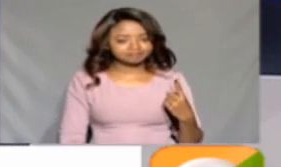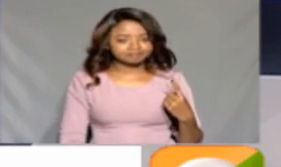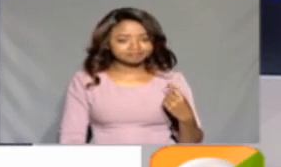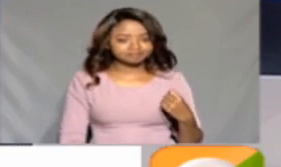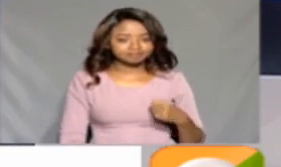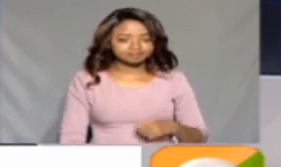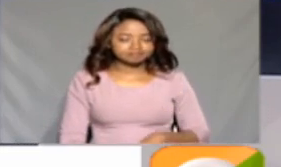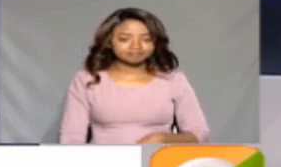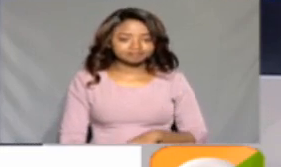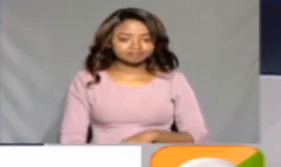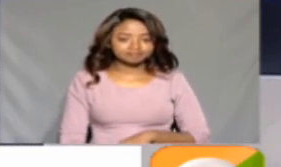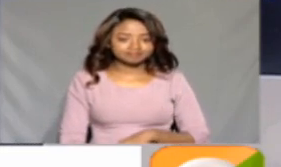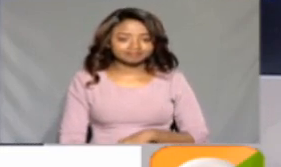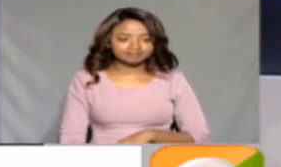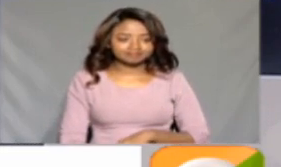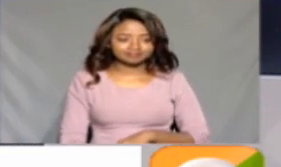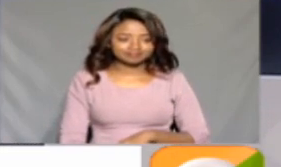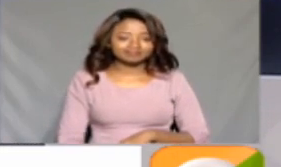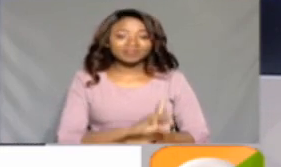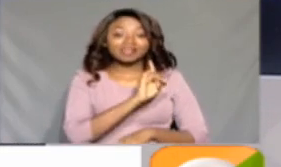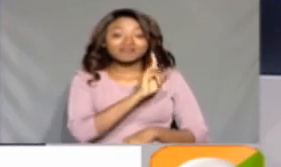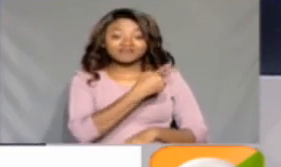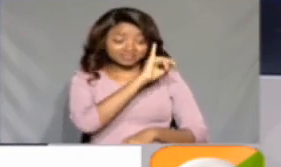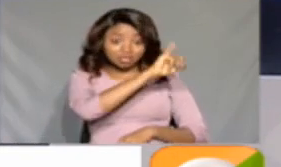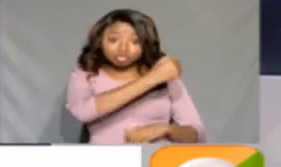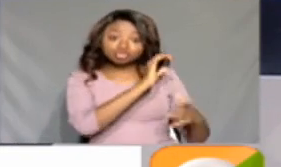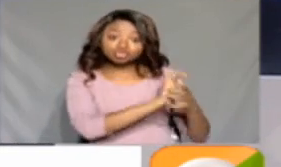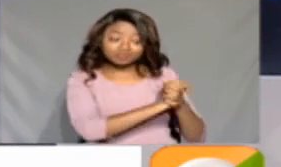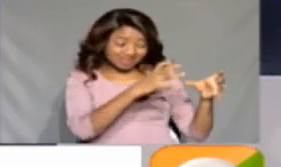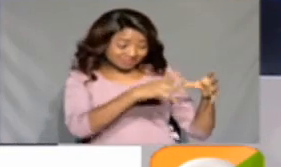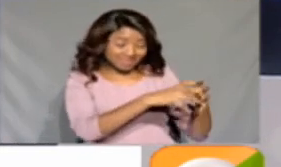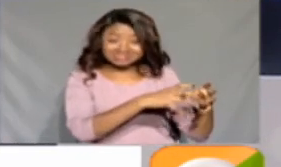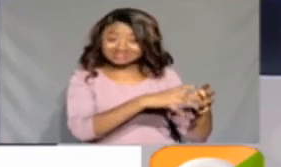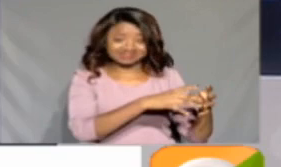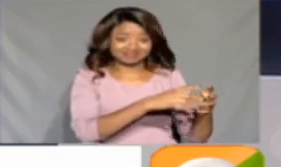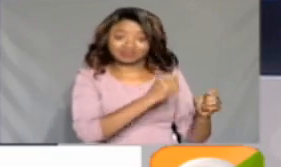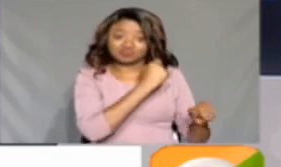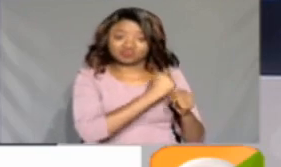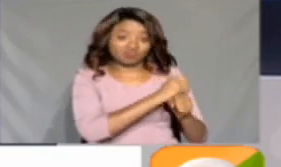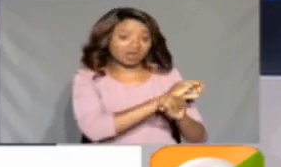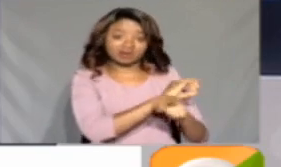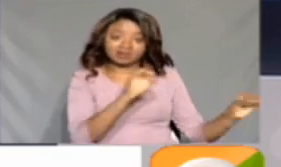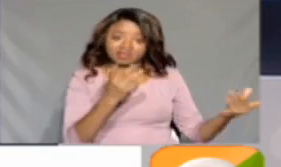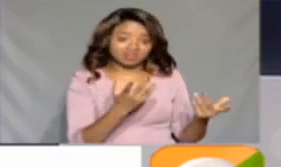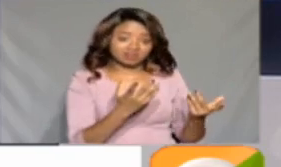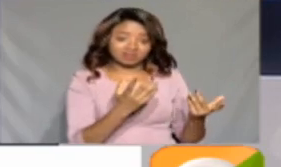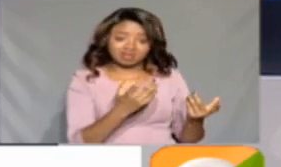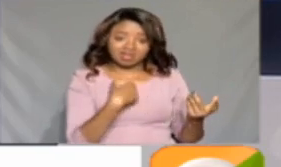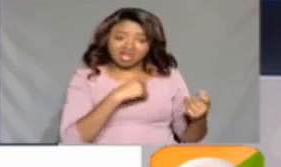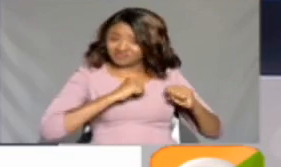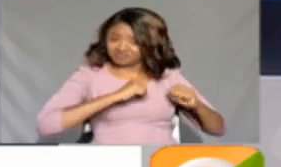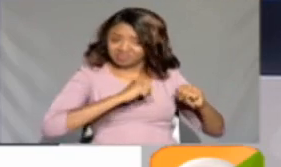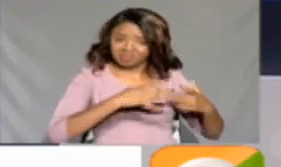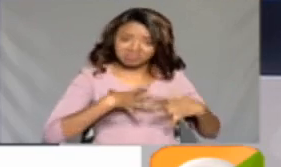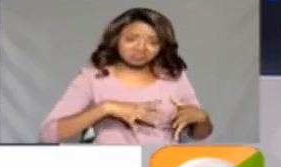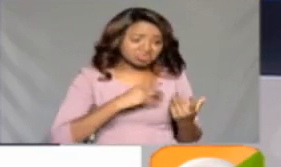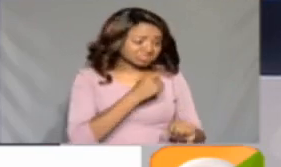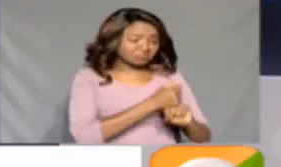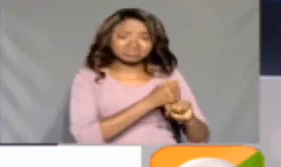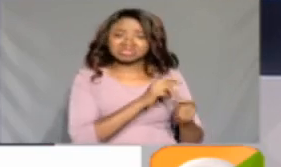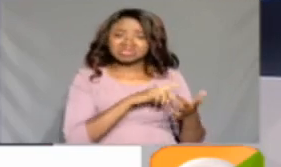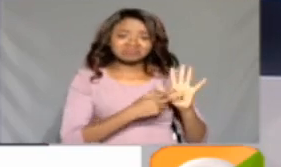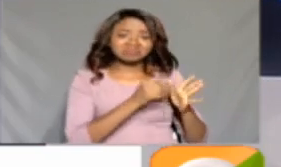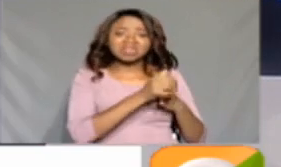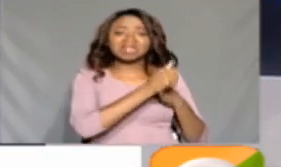first, Jubilee Party is dysfunctional. No PG, no grassroots officials. Sabotage of the party